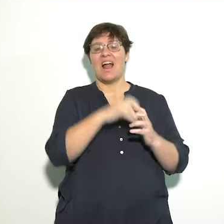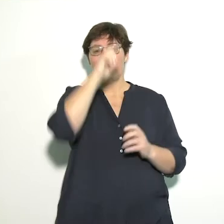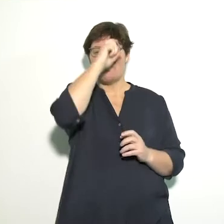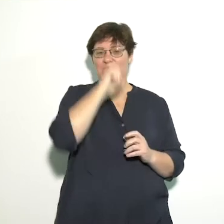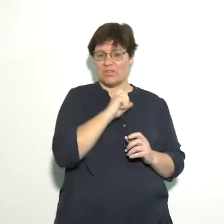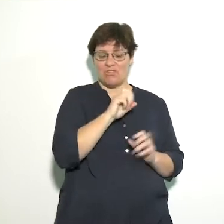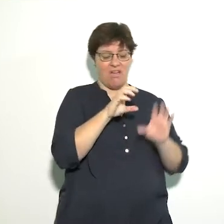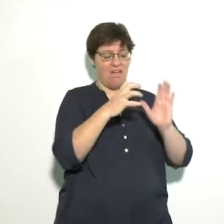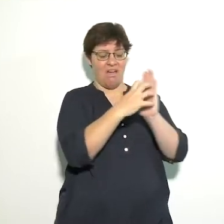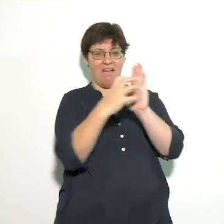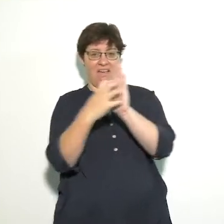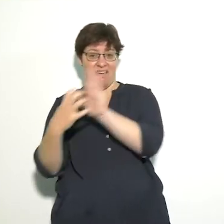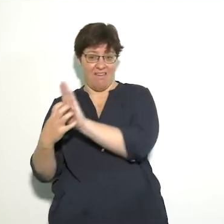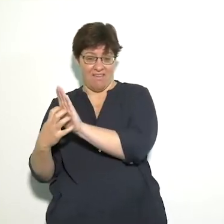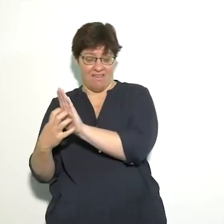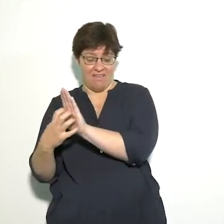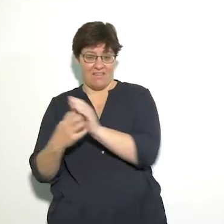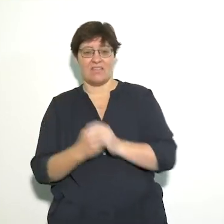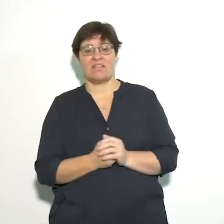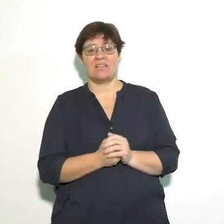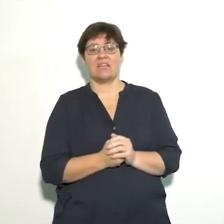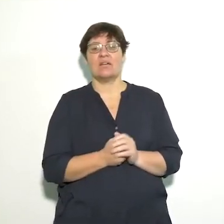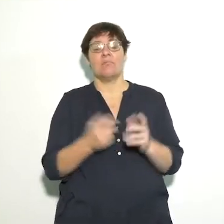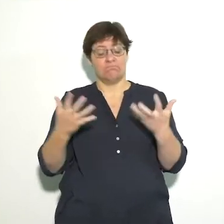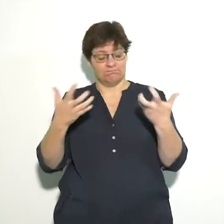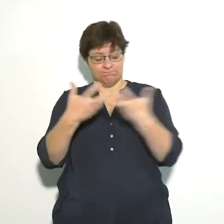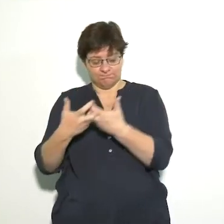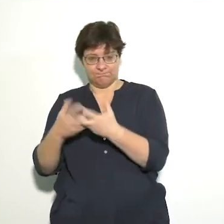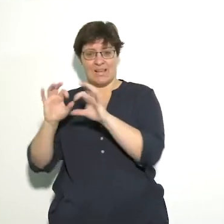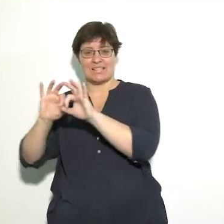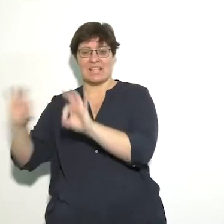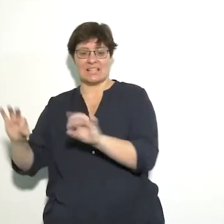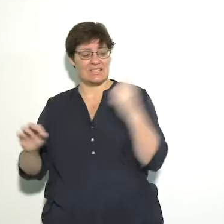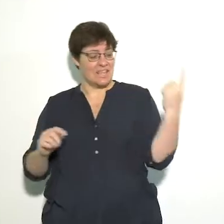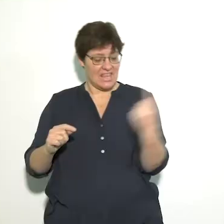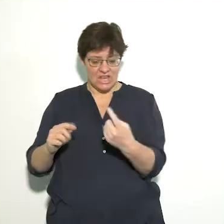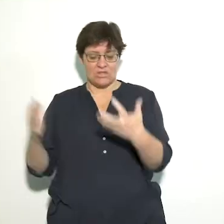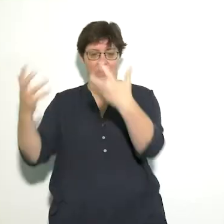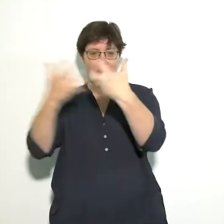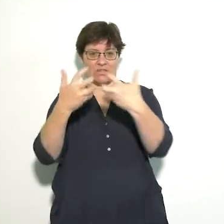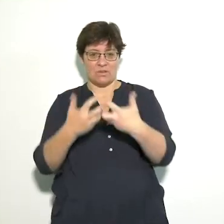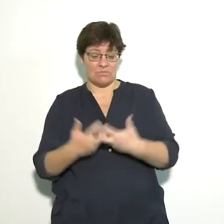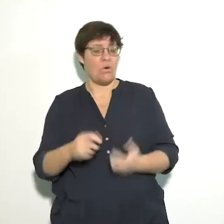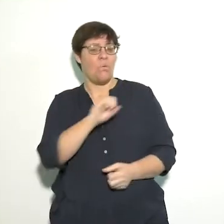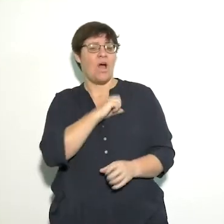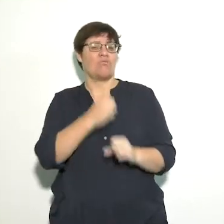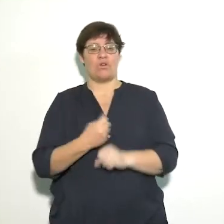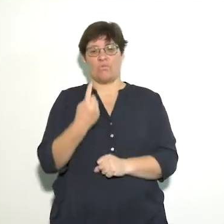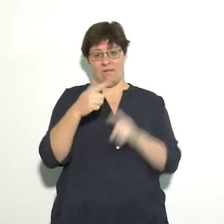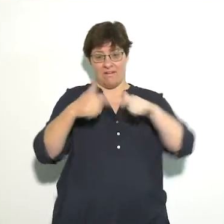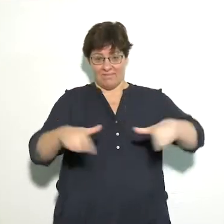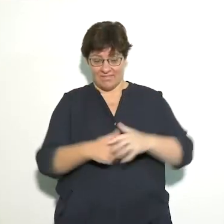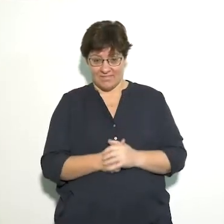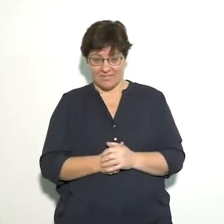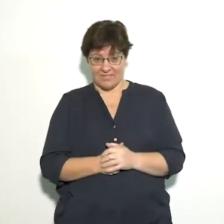cards, okay? 4 sequencing pictures with matching sentence strips because it's a grade 1 level. So